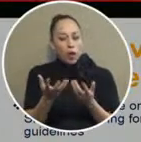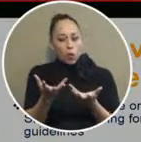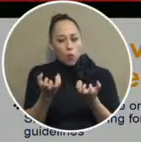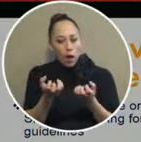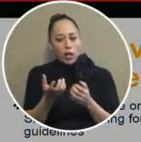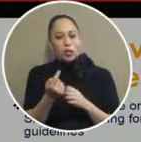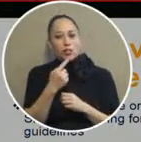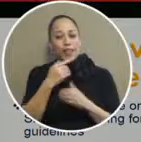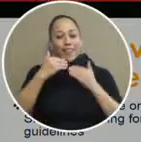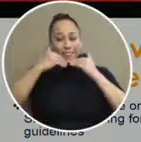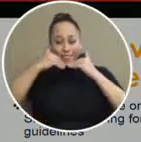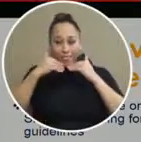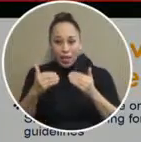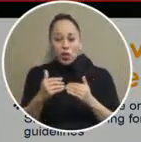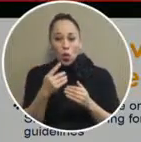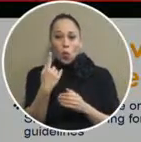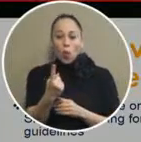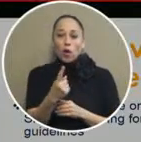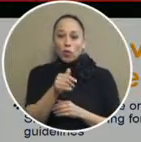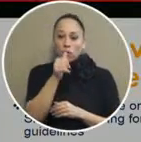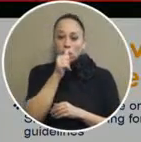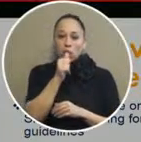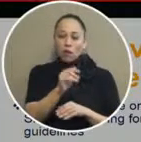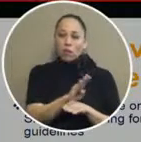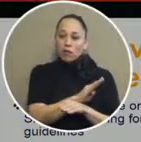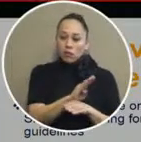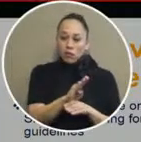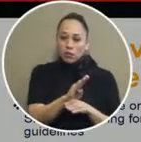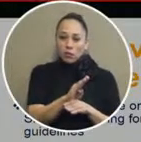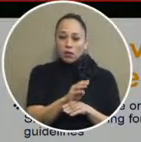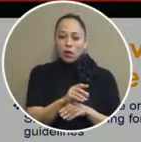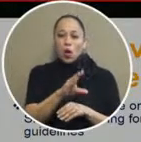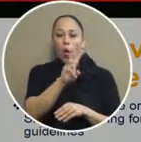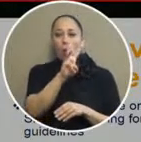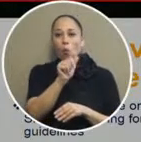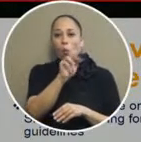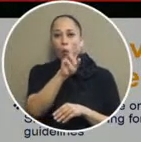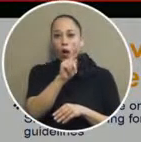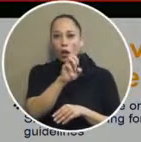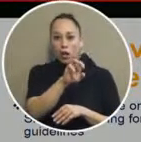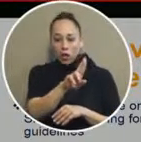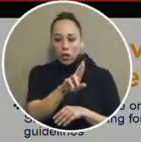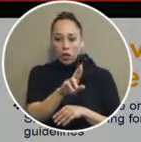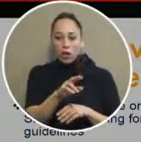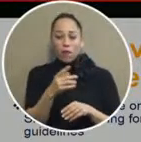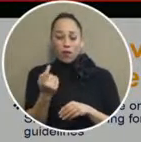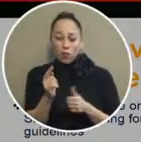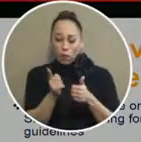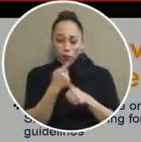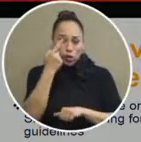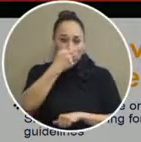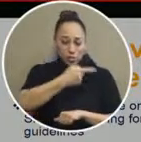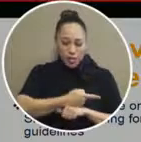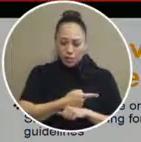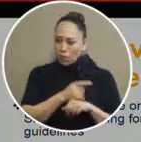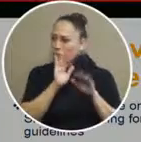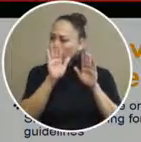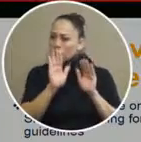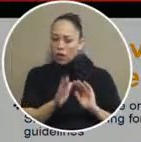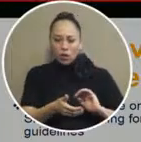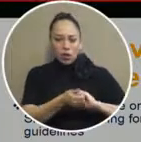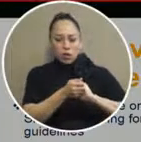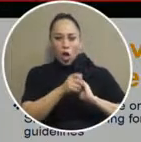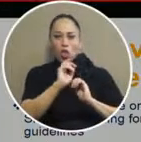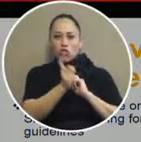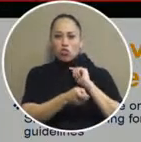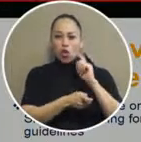thank one of our private sector partners, Cisco Systems. Ms. Barbara Walker has from day one been a fantastic partner in